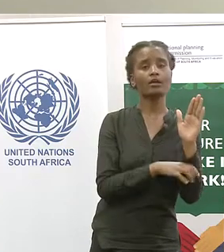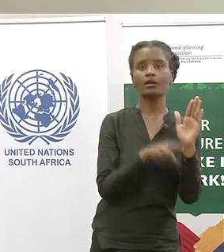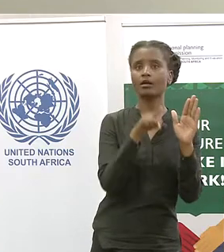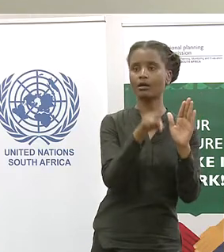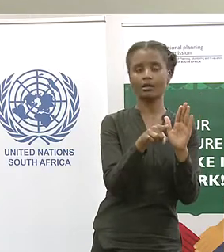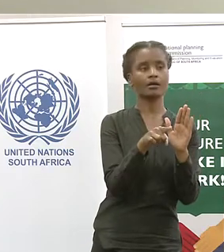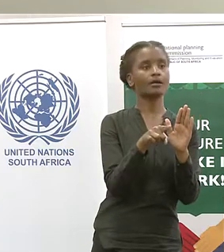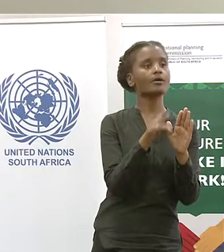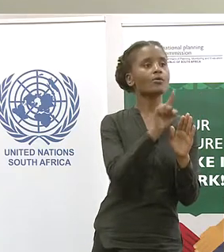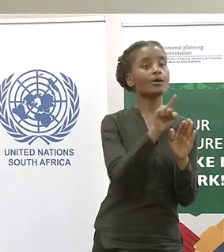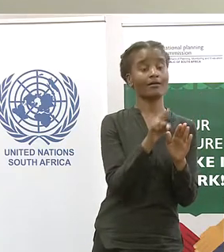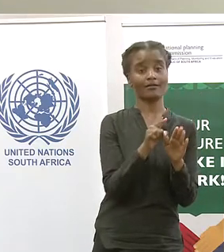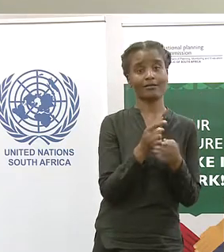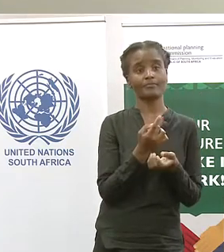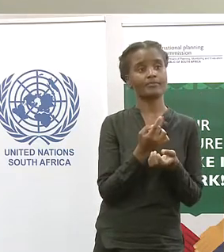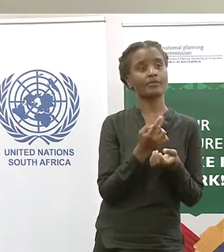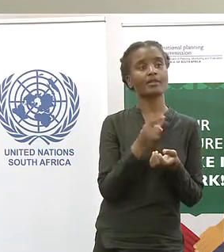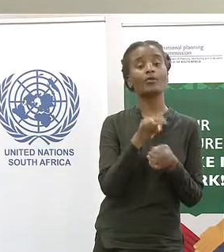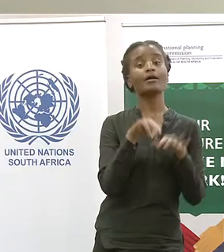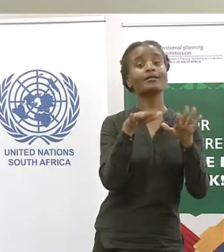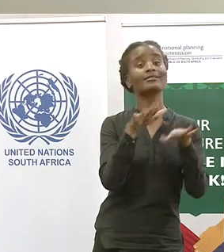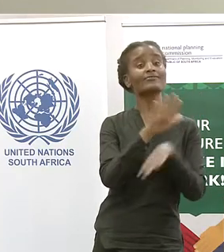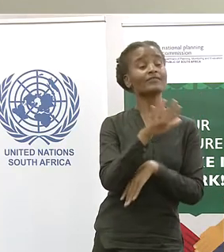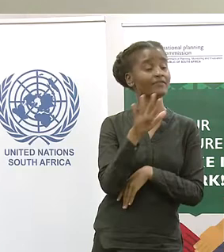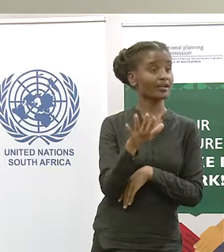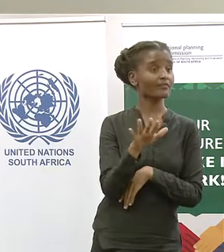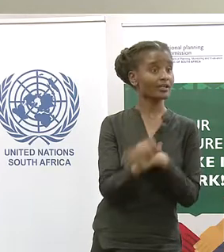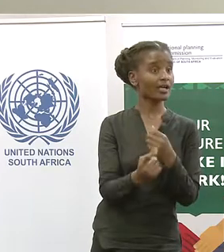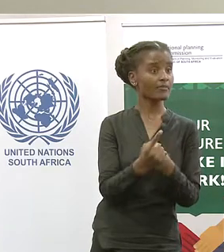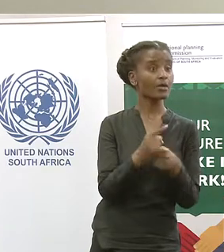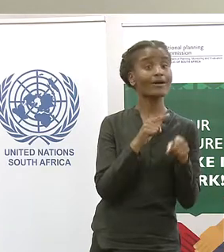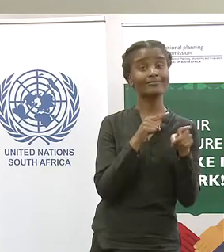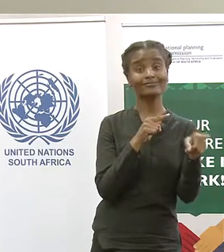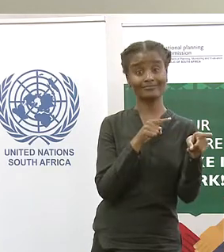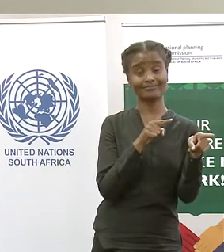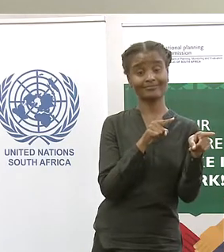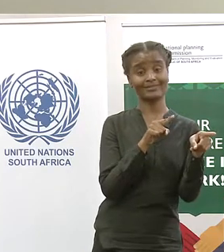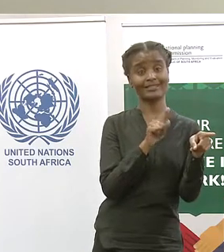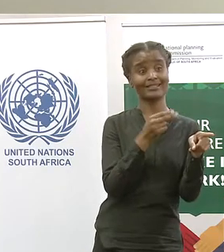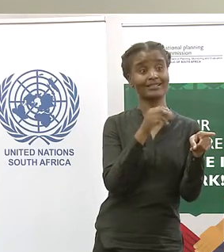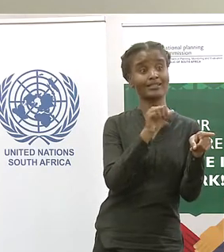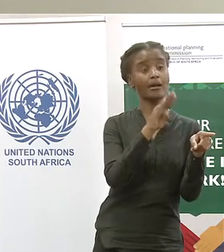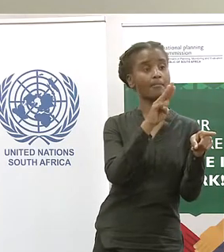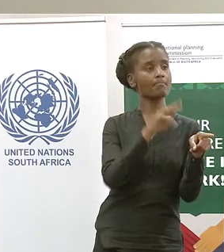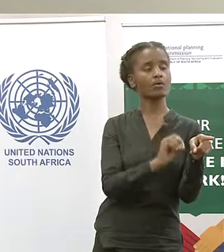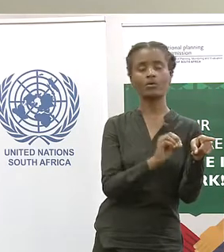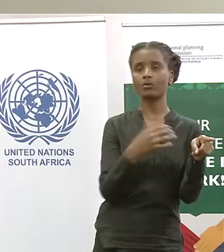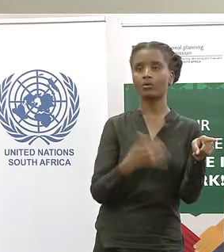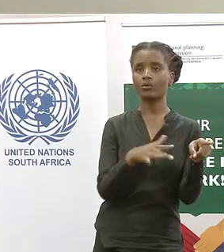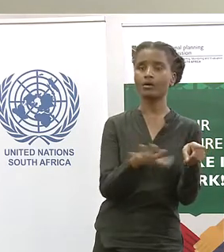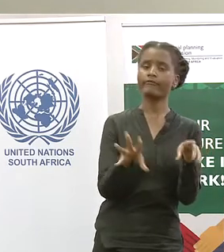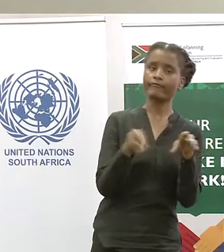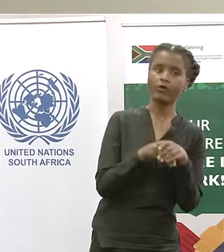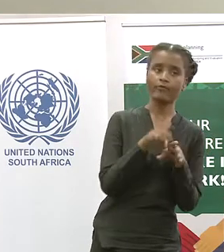perspective, because it was in 1955, and it was, and Dada Tambo was very central in those